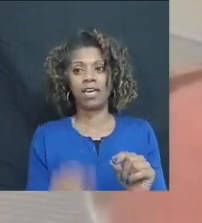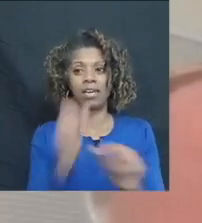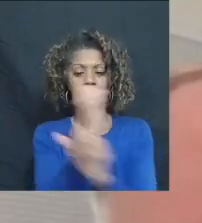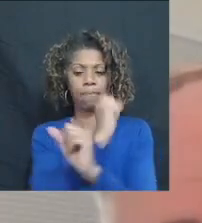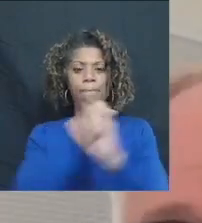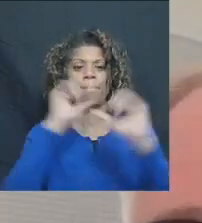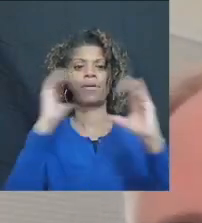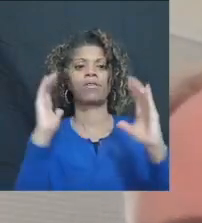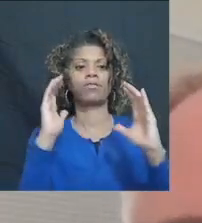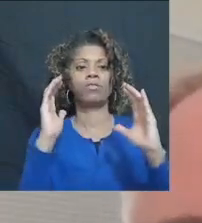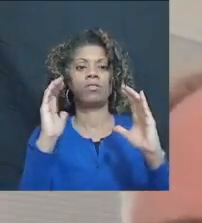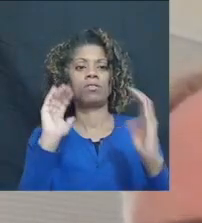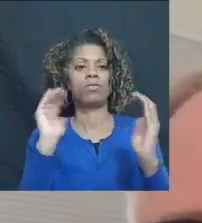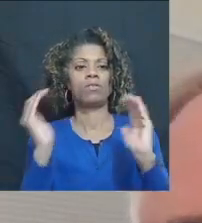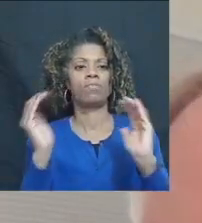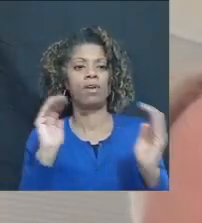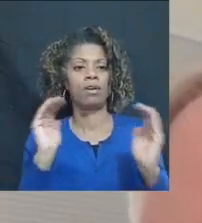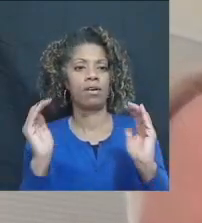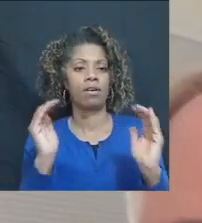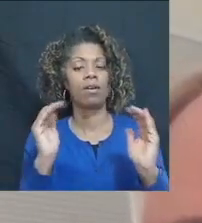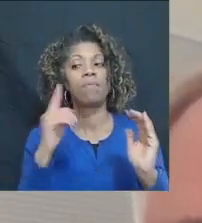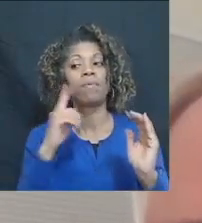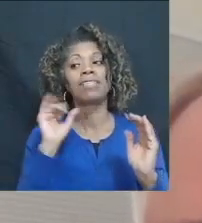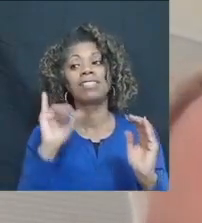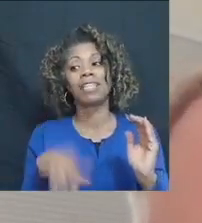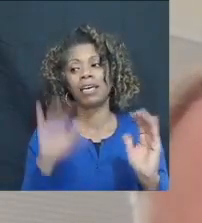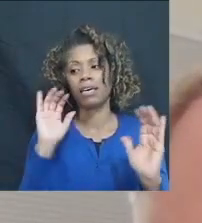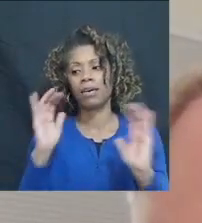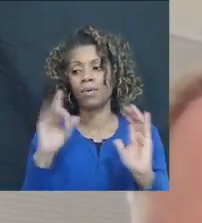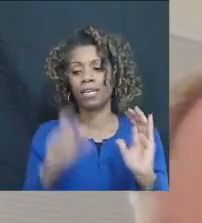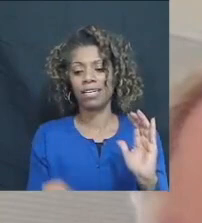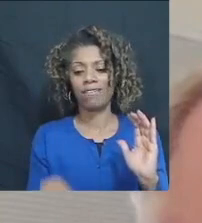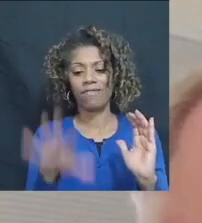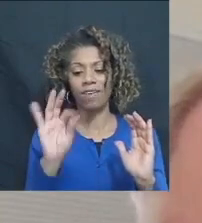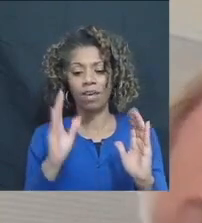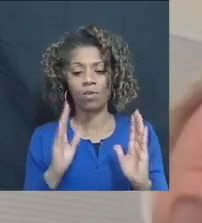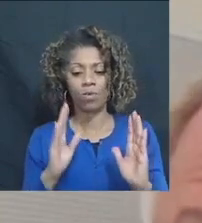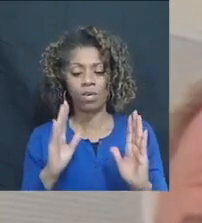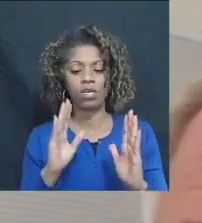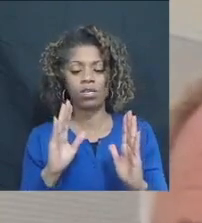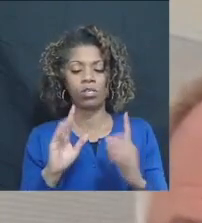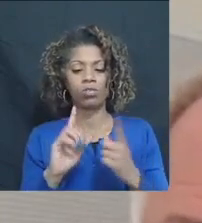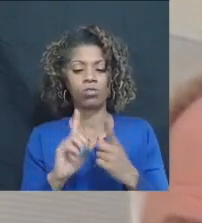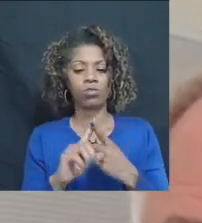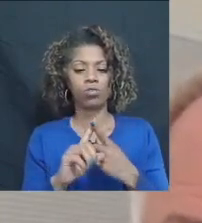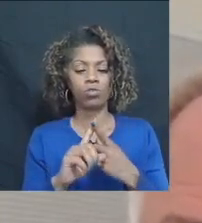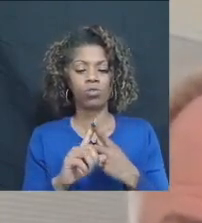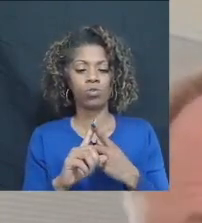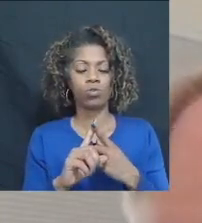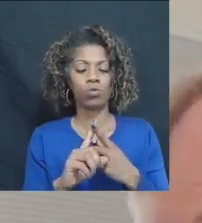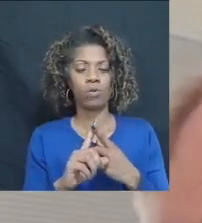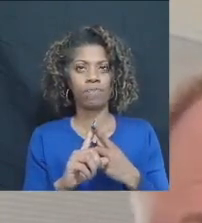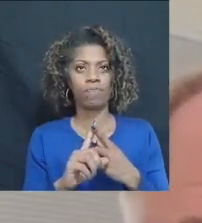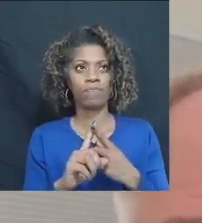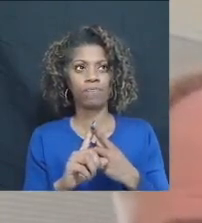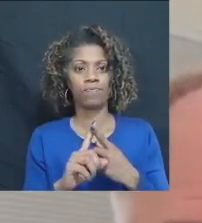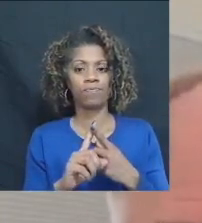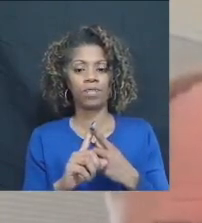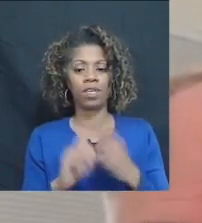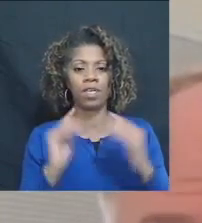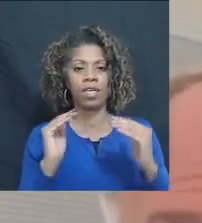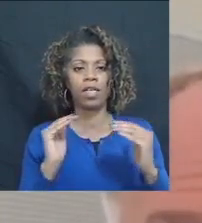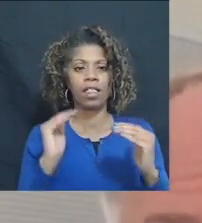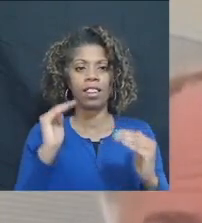board and say, we need to find ways that you leverage your information to make a difference. And one of the biggest ways you